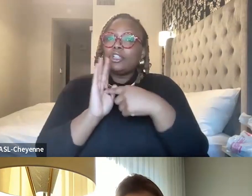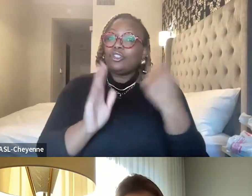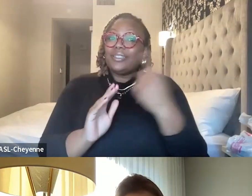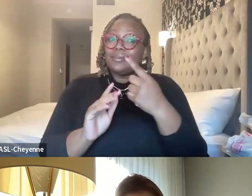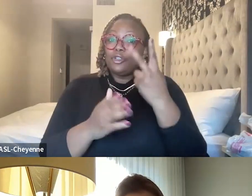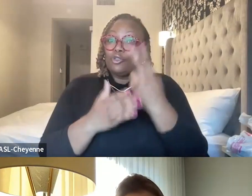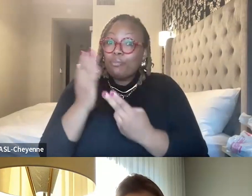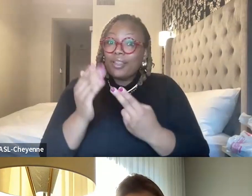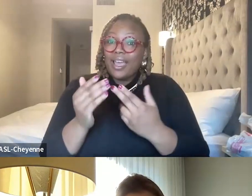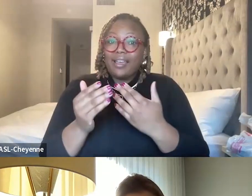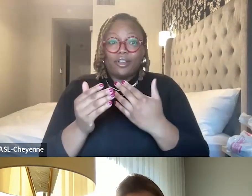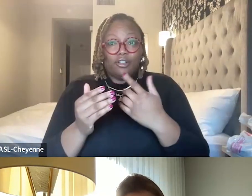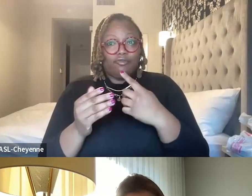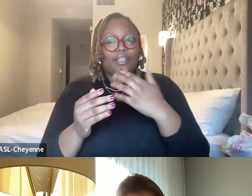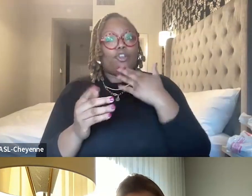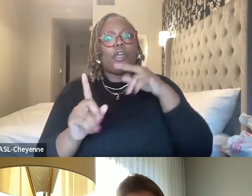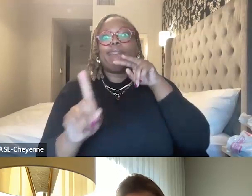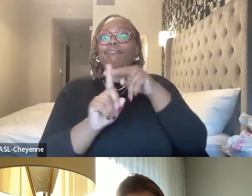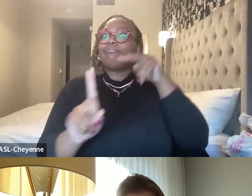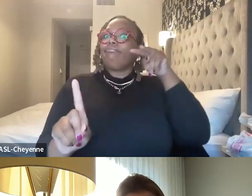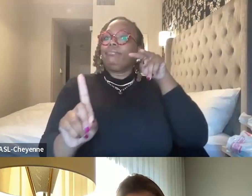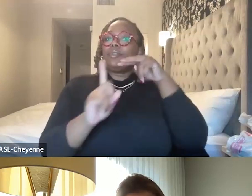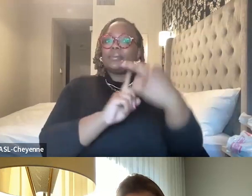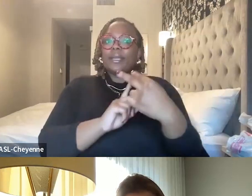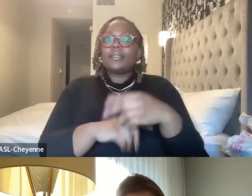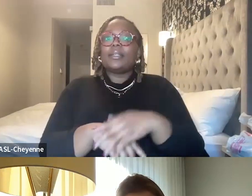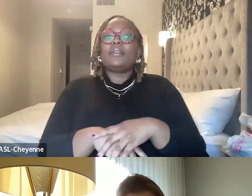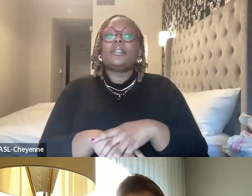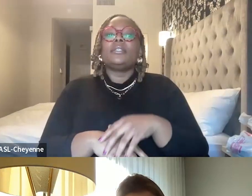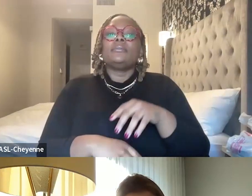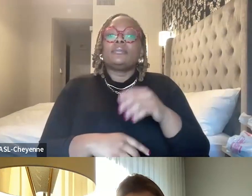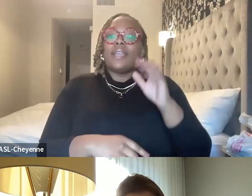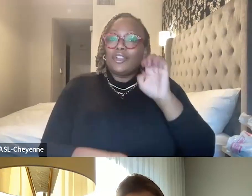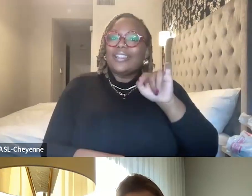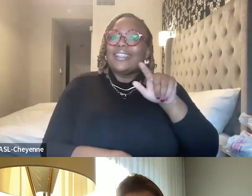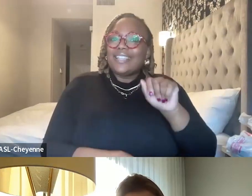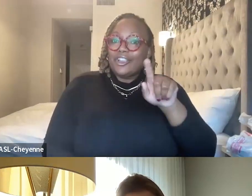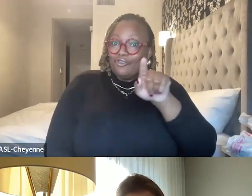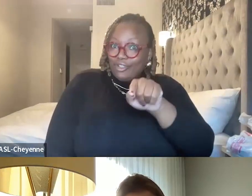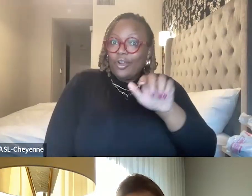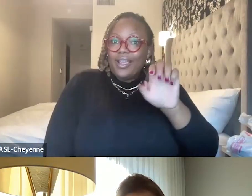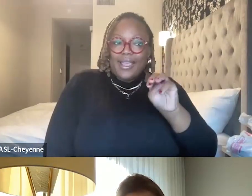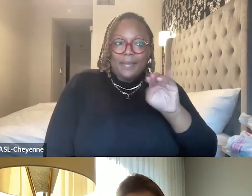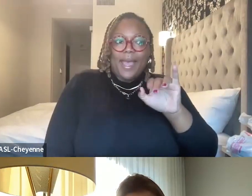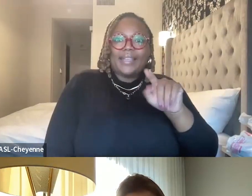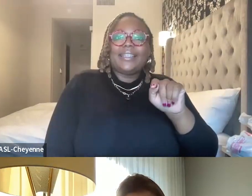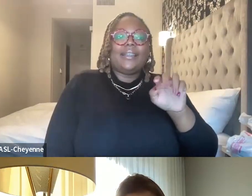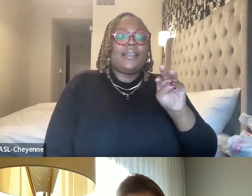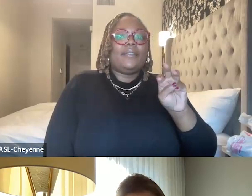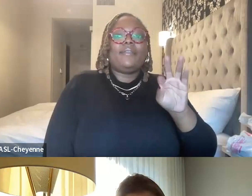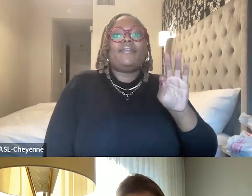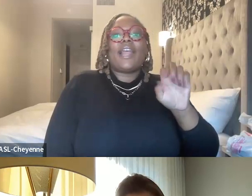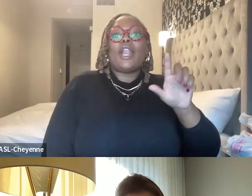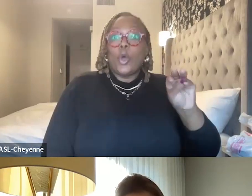both probably have a really strong insight into. You know, I mean, I know, Eliza, like you're an MIT fellow yourself, like, you have a very strong insight into, I